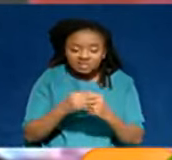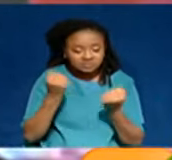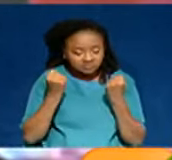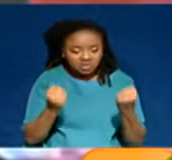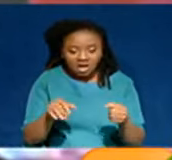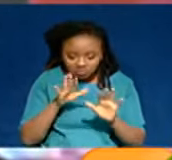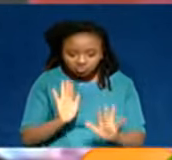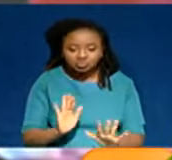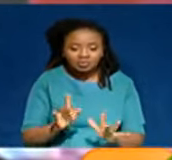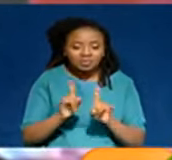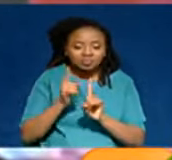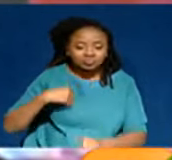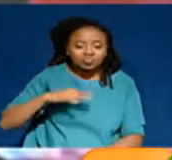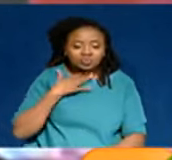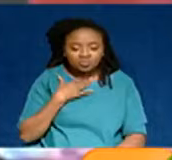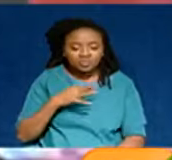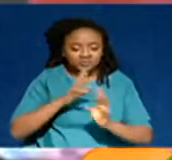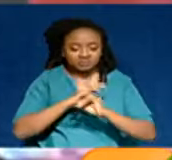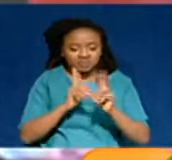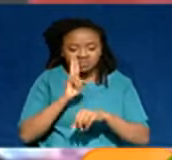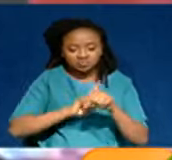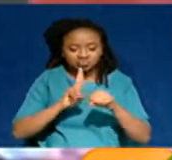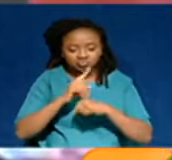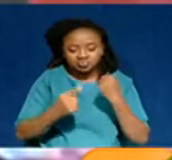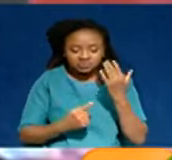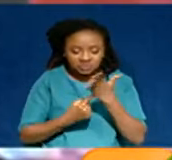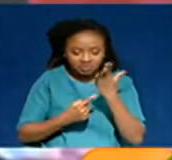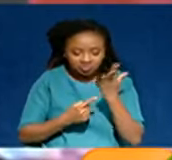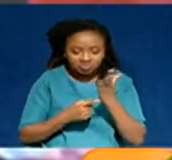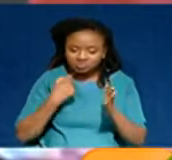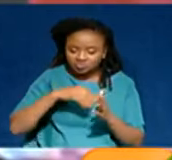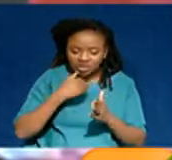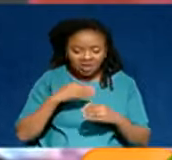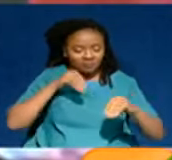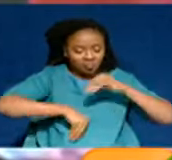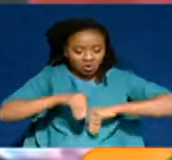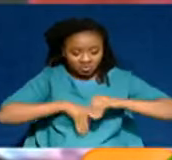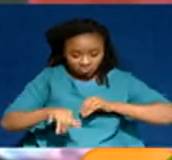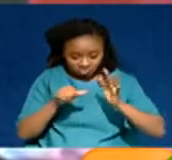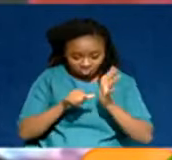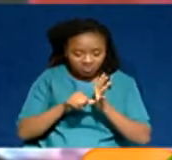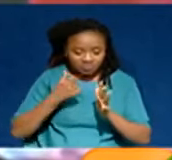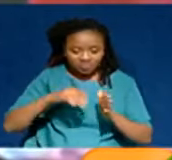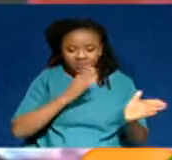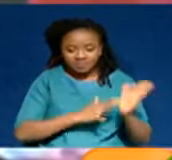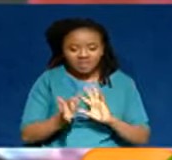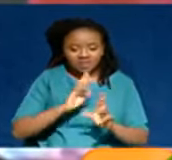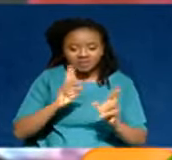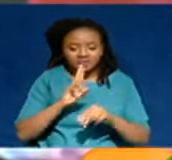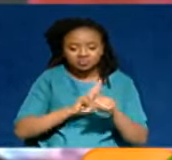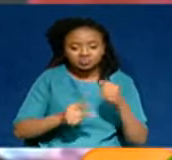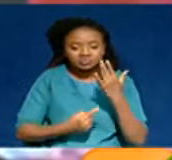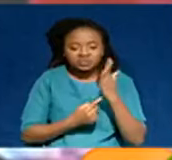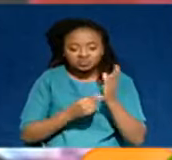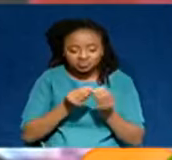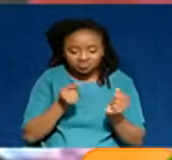that we use technology, and I agree with you that we have had instances and problems of corruption. We're going to use technology to sort these issues. Okay. So for